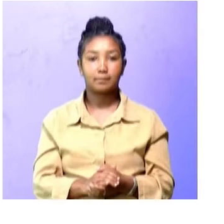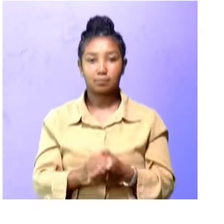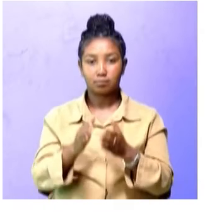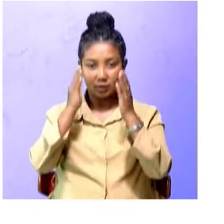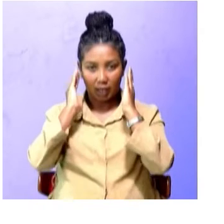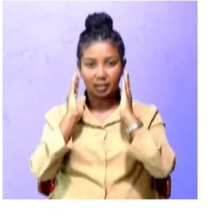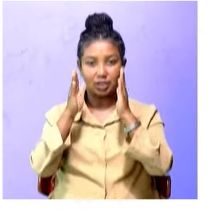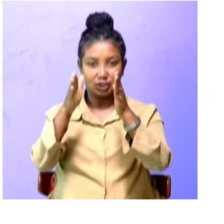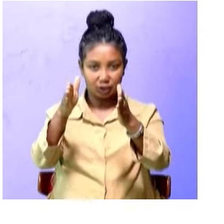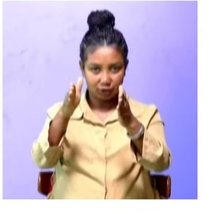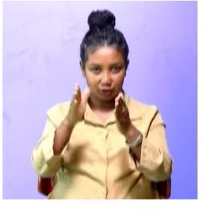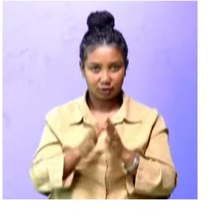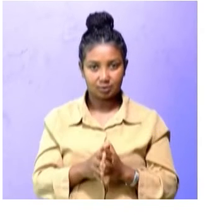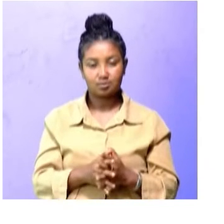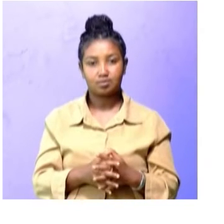attention